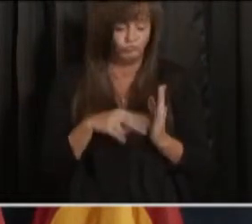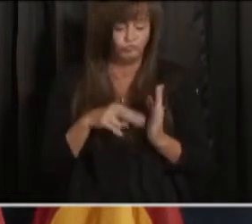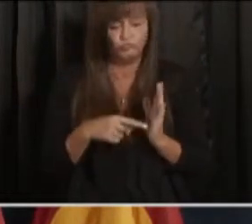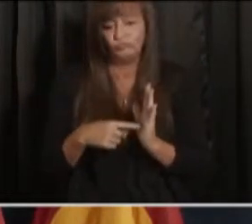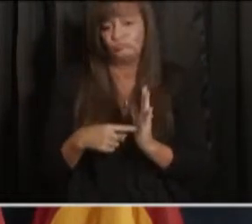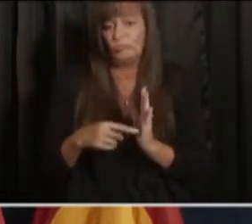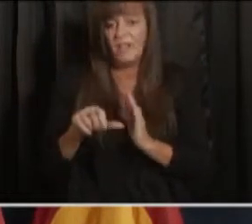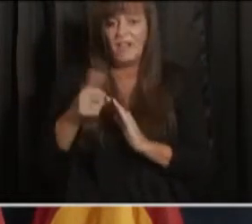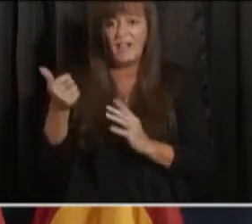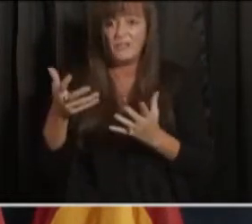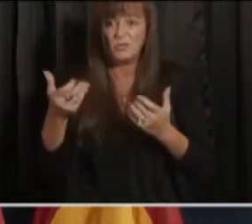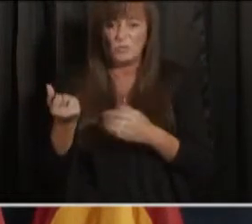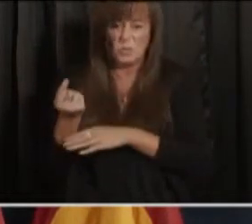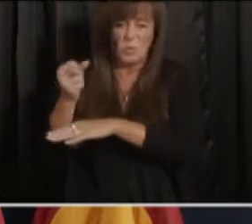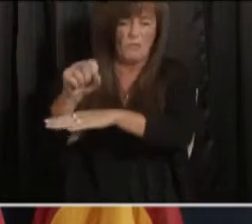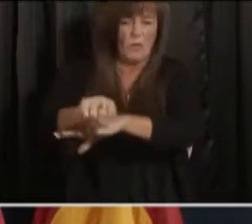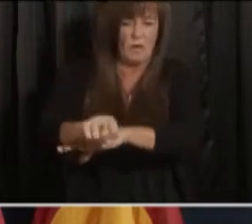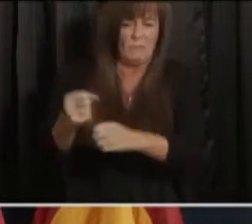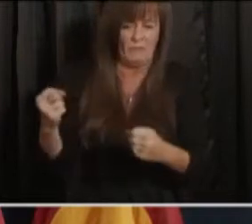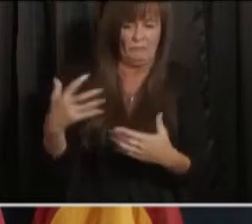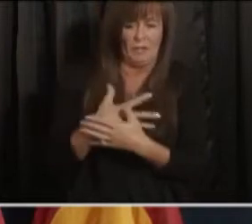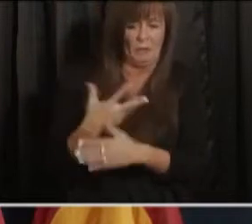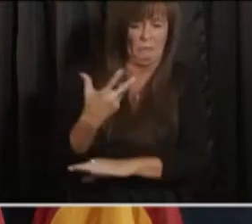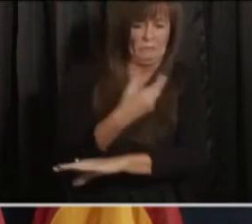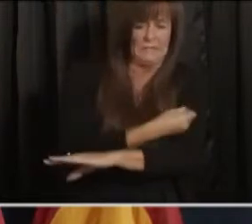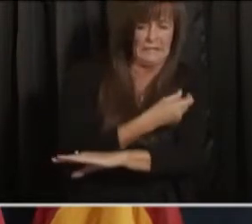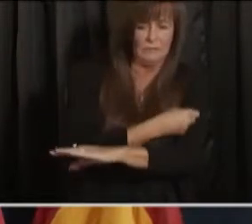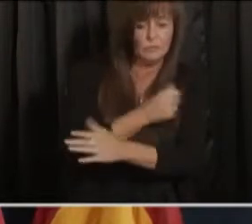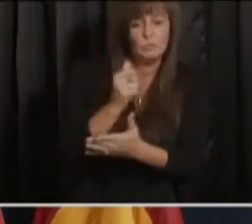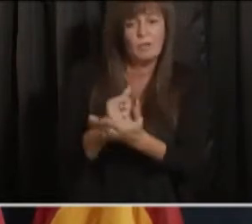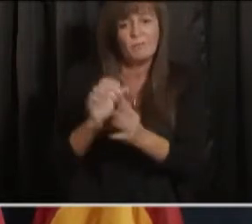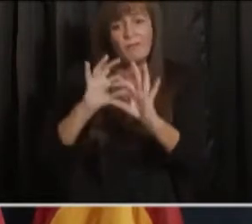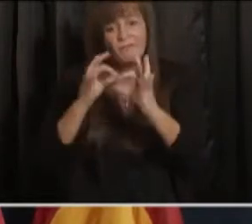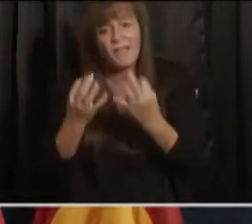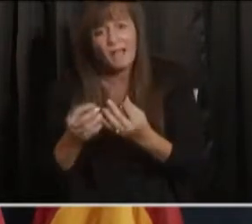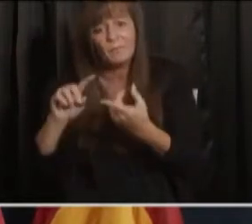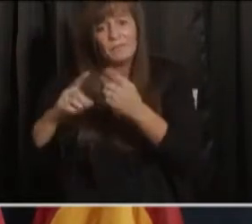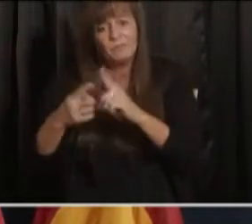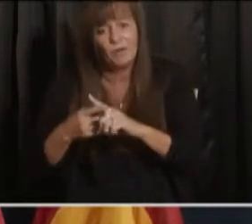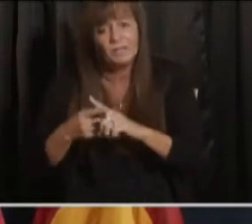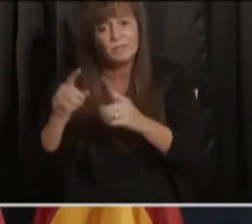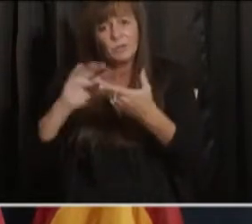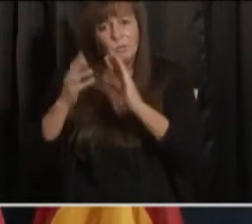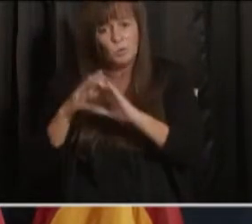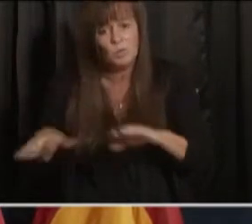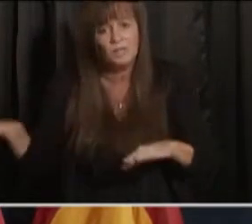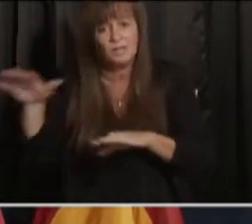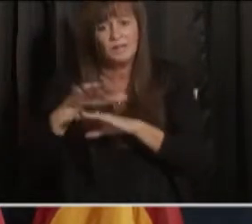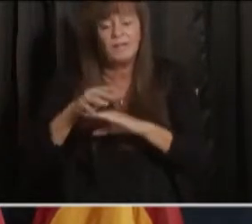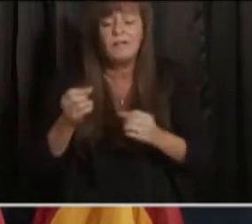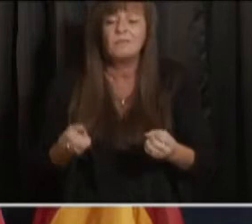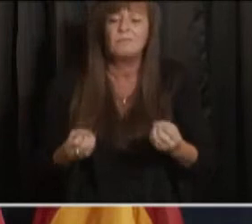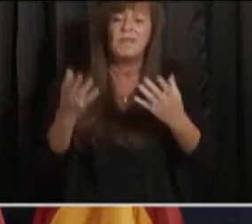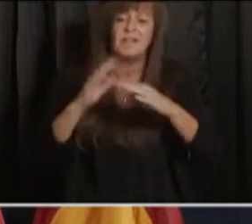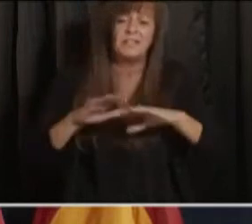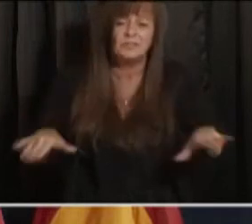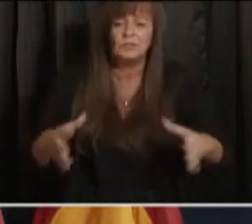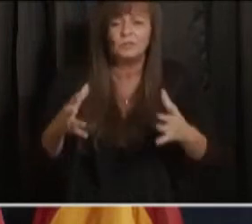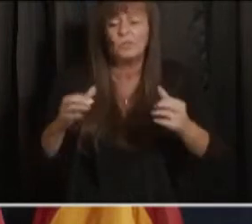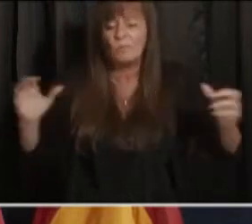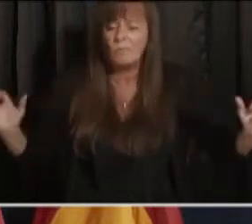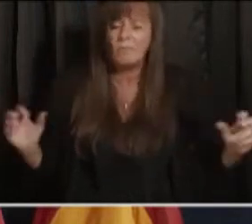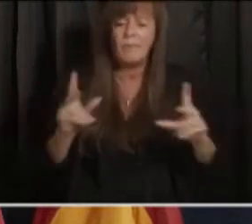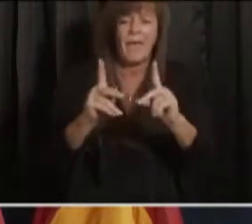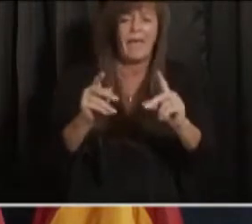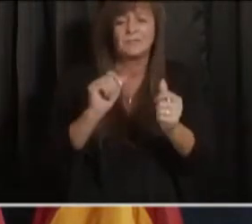wanted to overcome their fear of needles to help their family, friends, and community. And many kids wanted to return to sports, have a sleepover, or